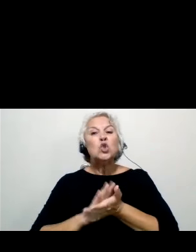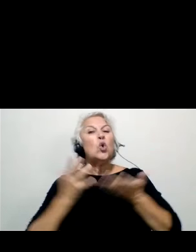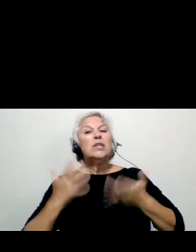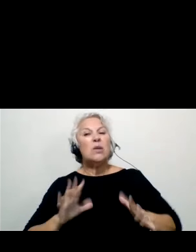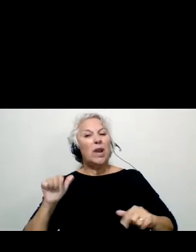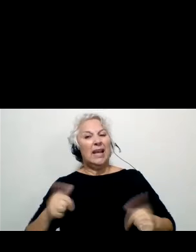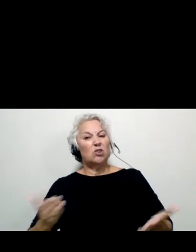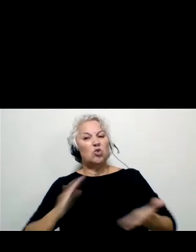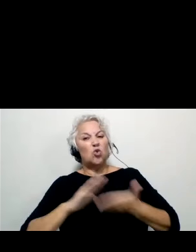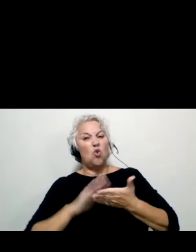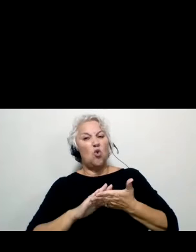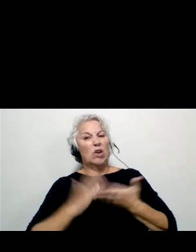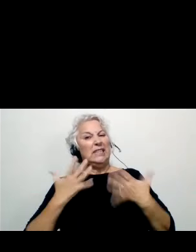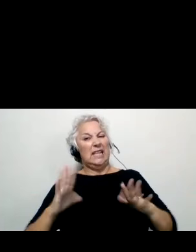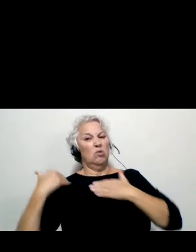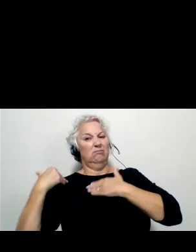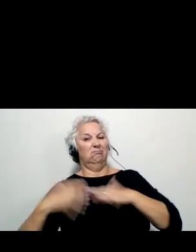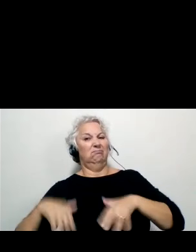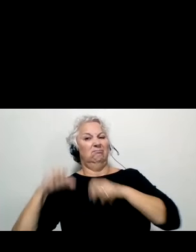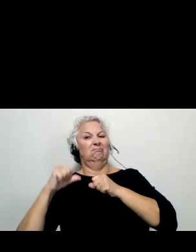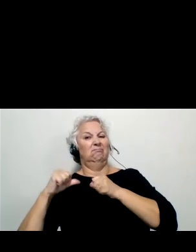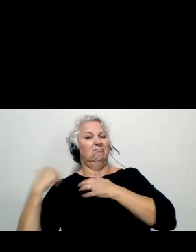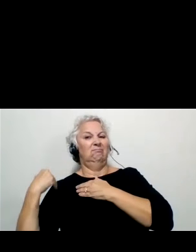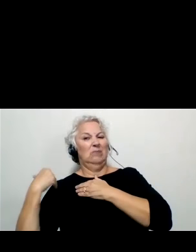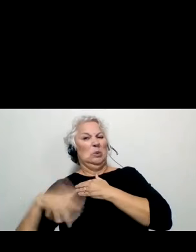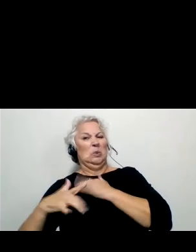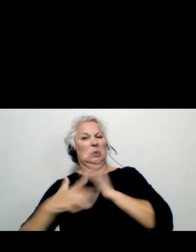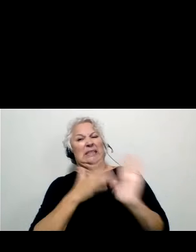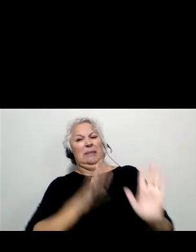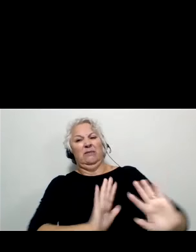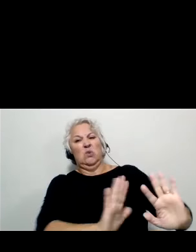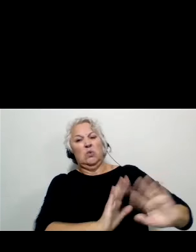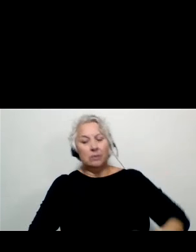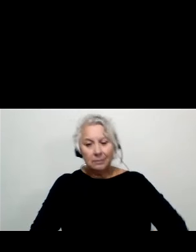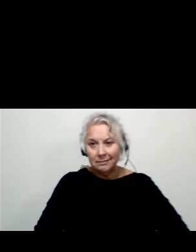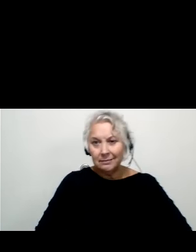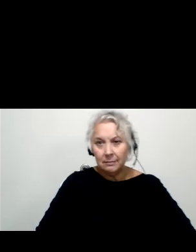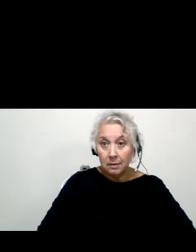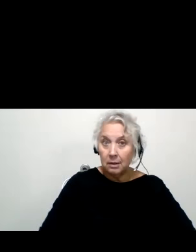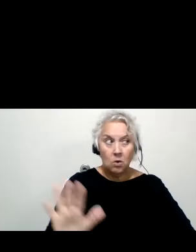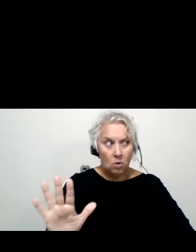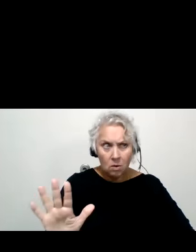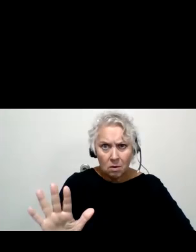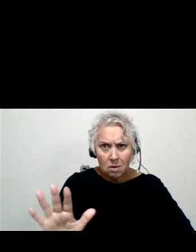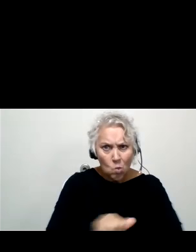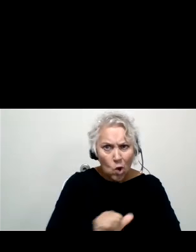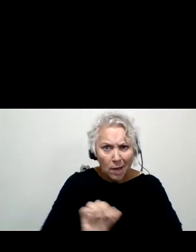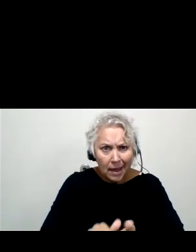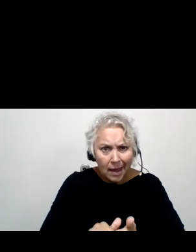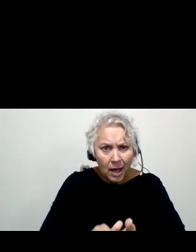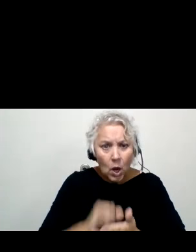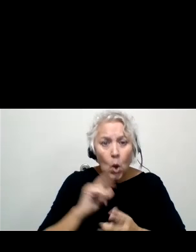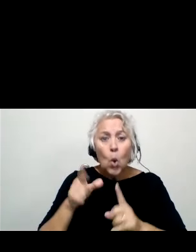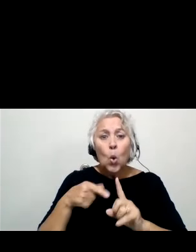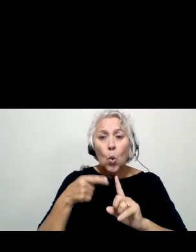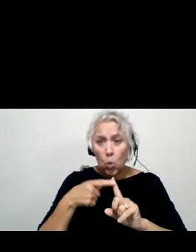school because they didn't want responsibility for something that expensive. Okay, well, we need to work on that. But when it